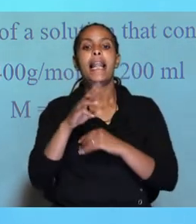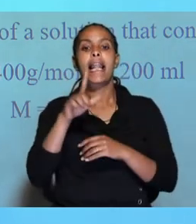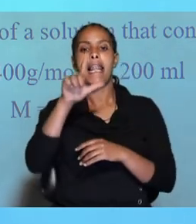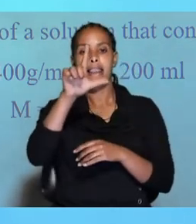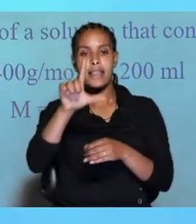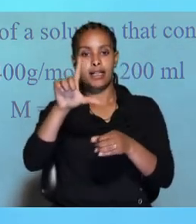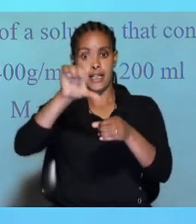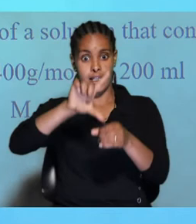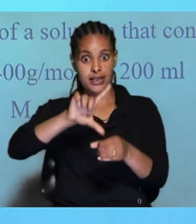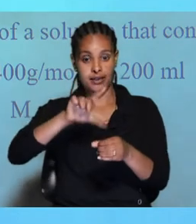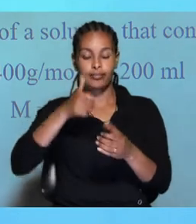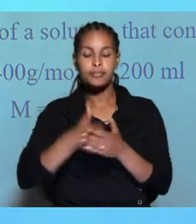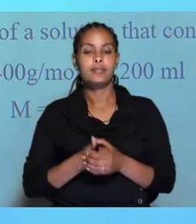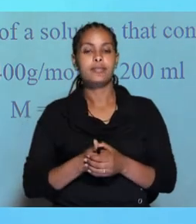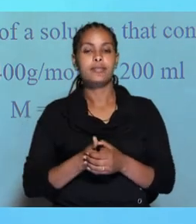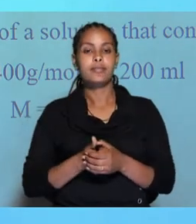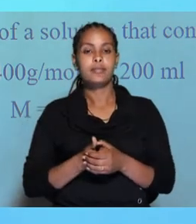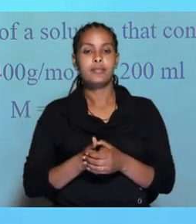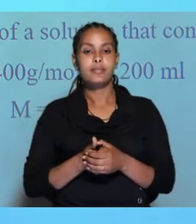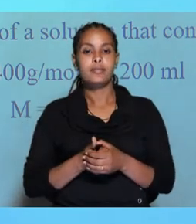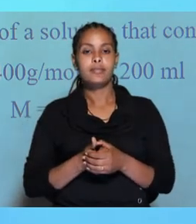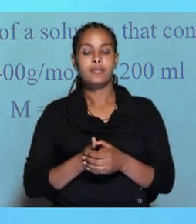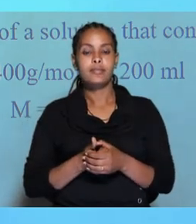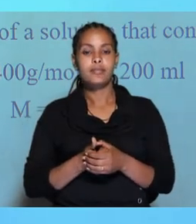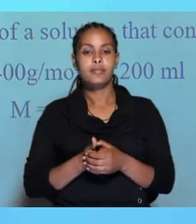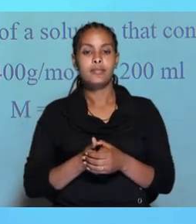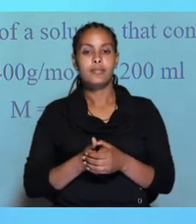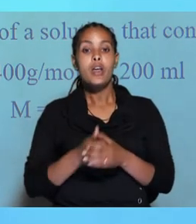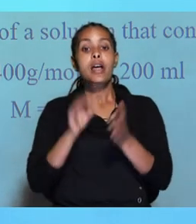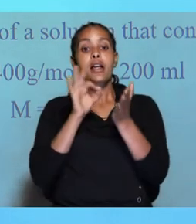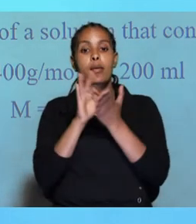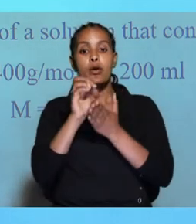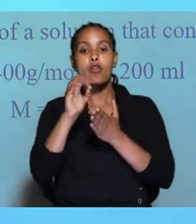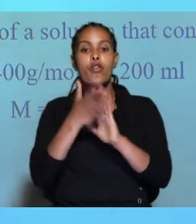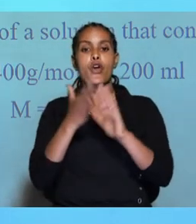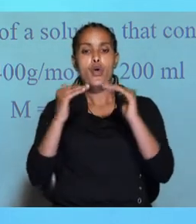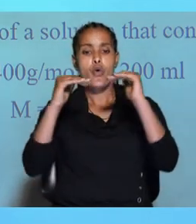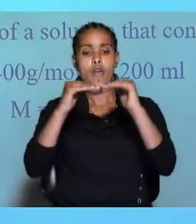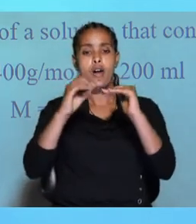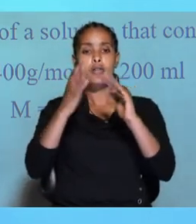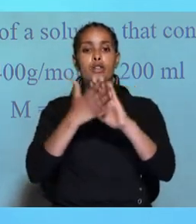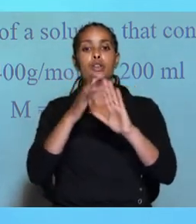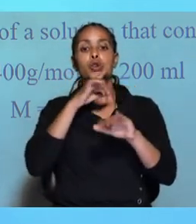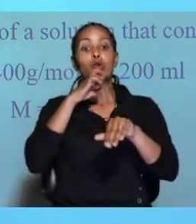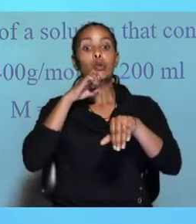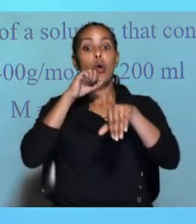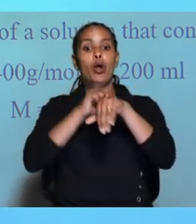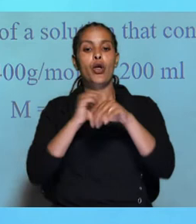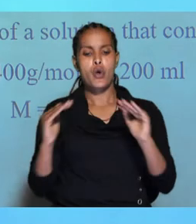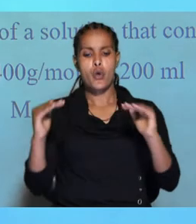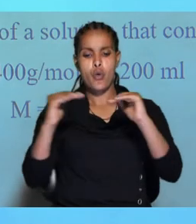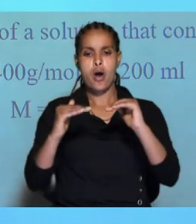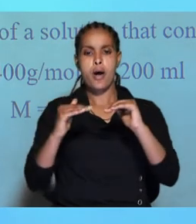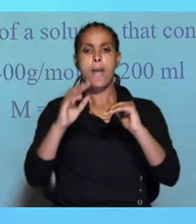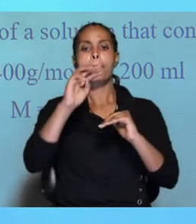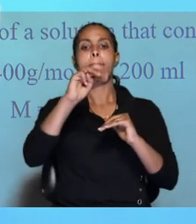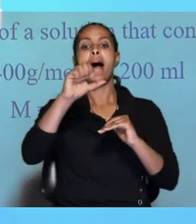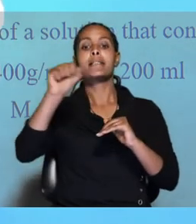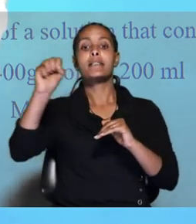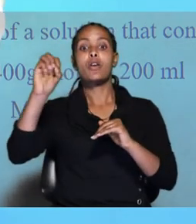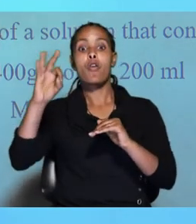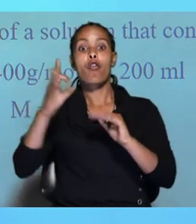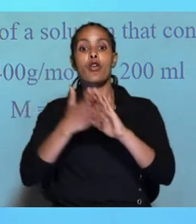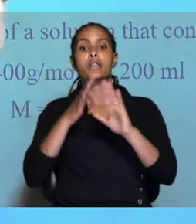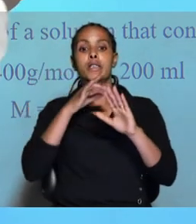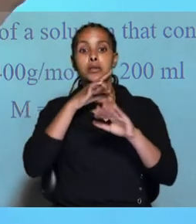liter. Volume of the solution in liter. Number of equivalent of solutes equal mass of